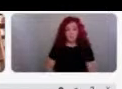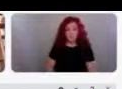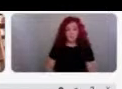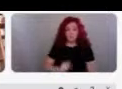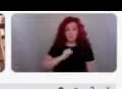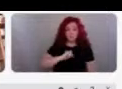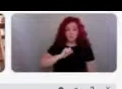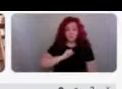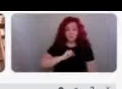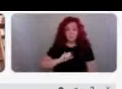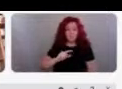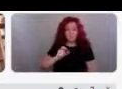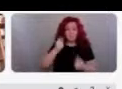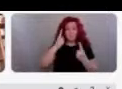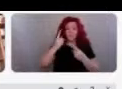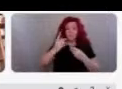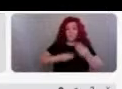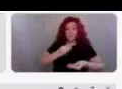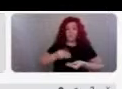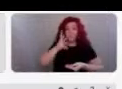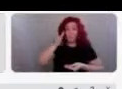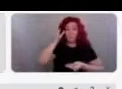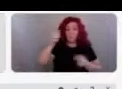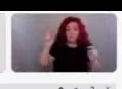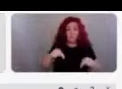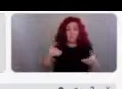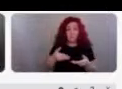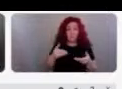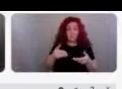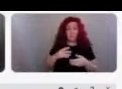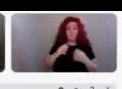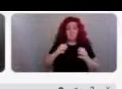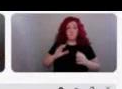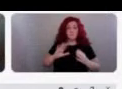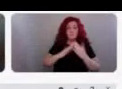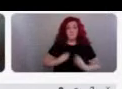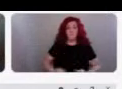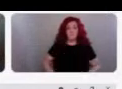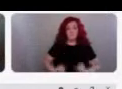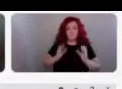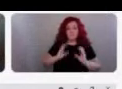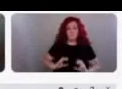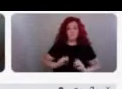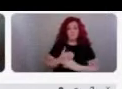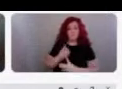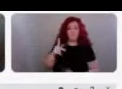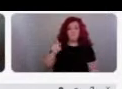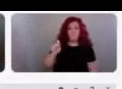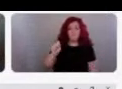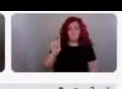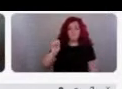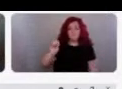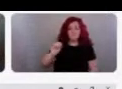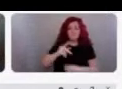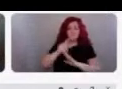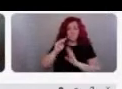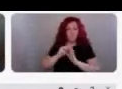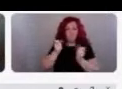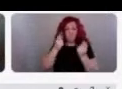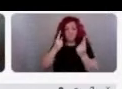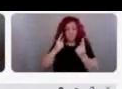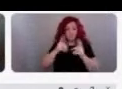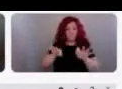as a descendant of my grandparents who came to this country seeking citizenship through the brexito program i understand the importance of sustainable